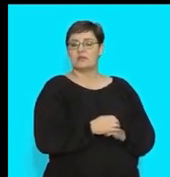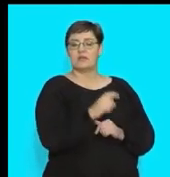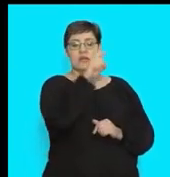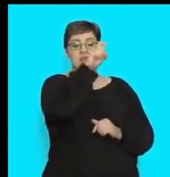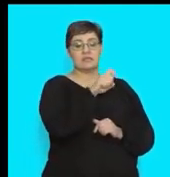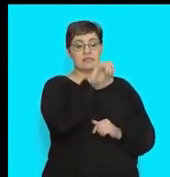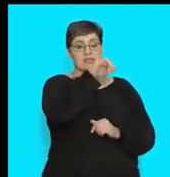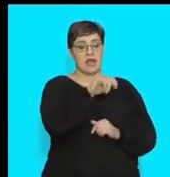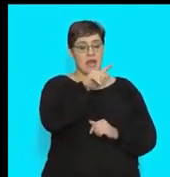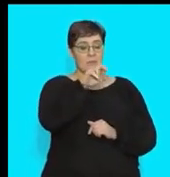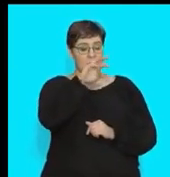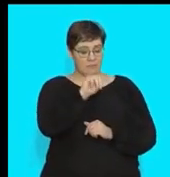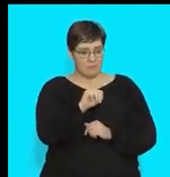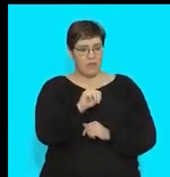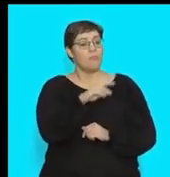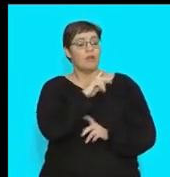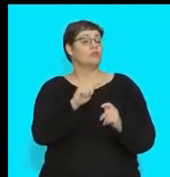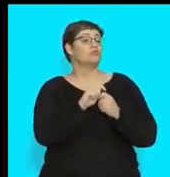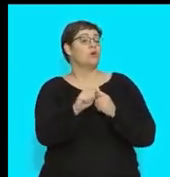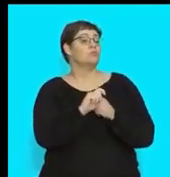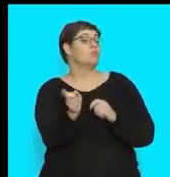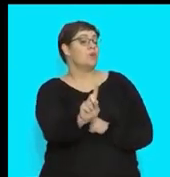and xylem transports water.